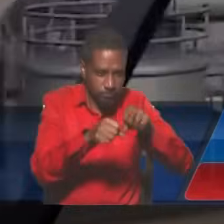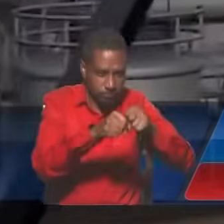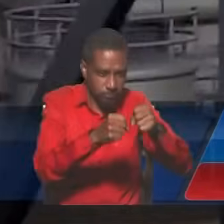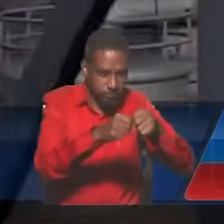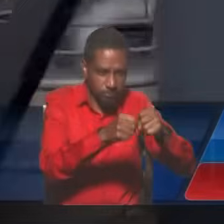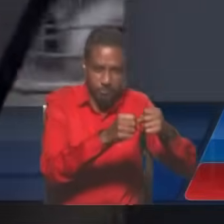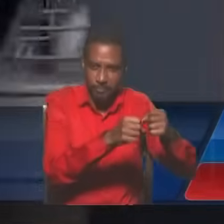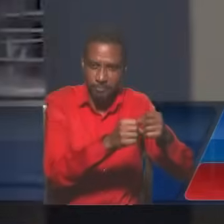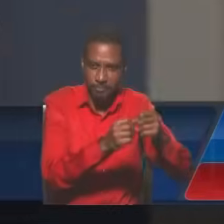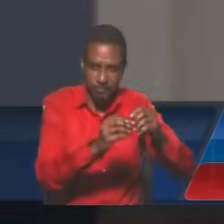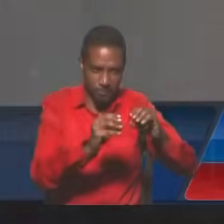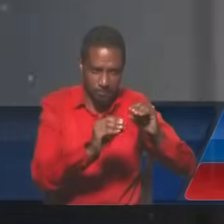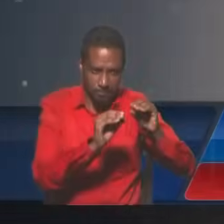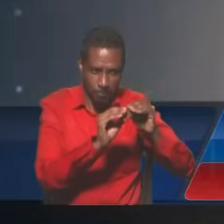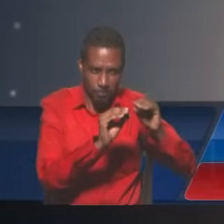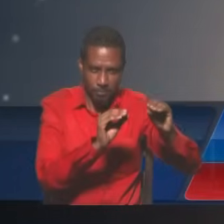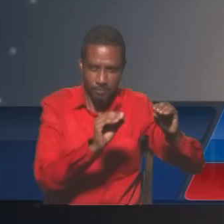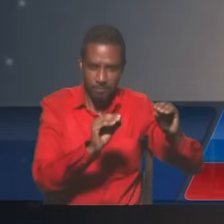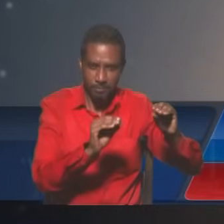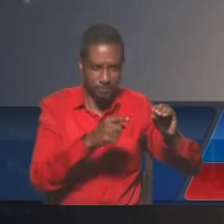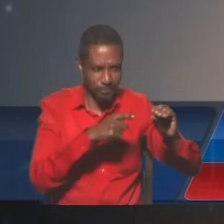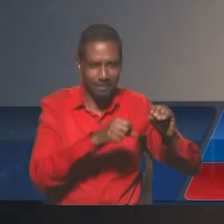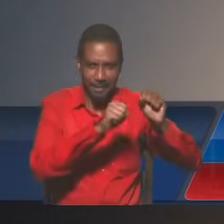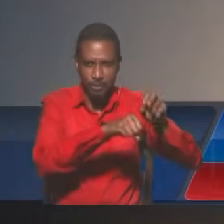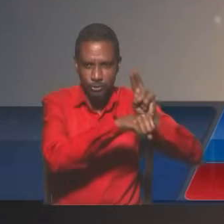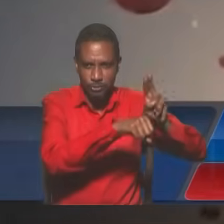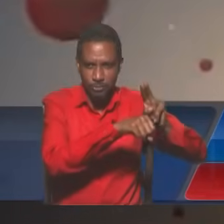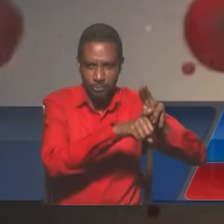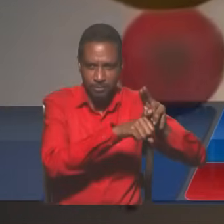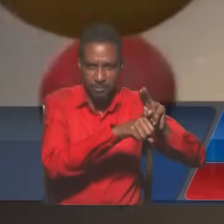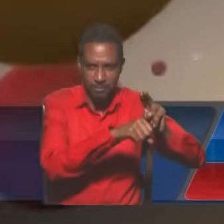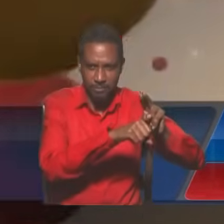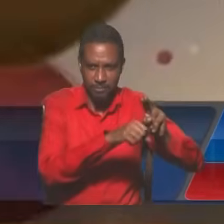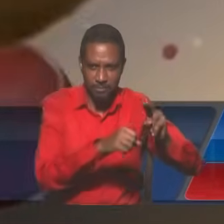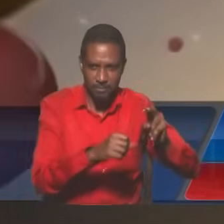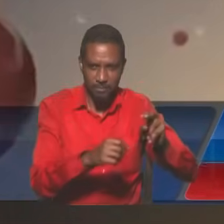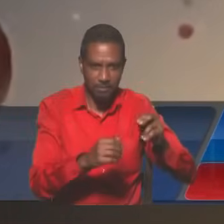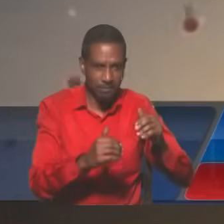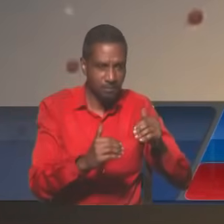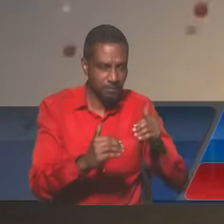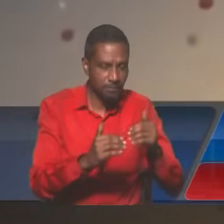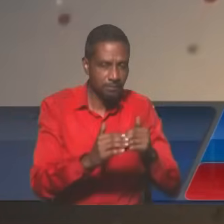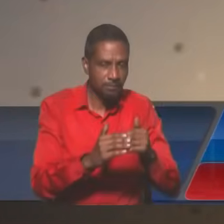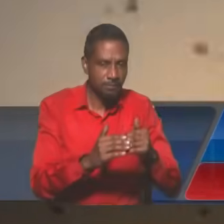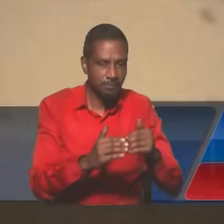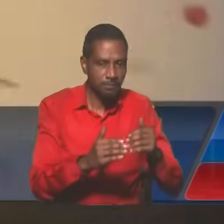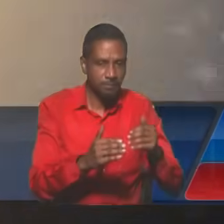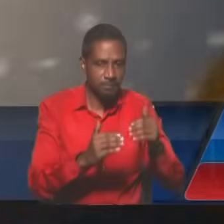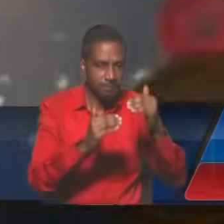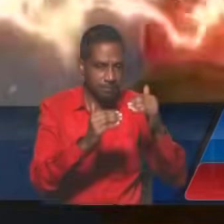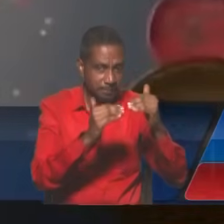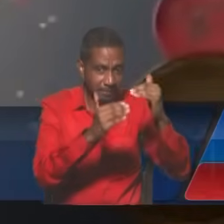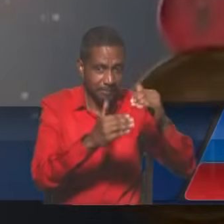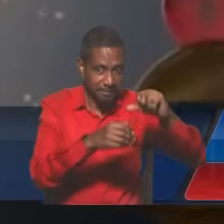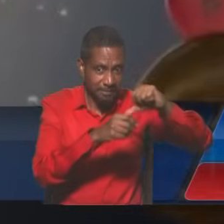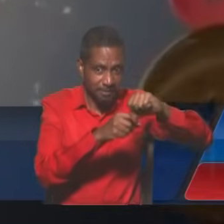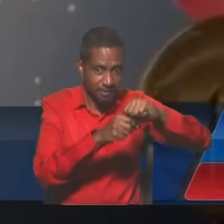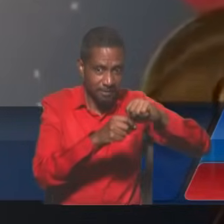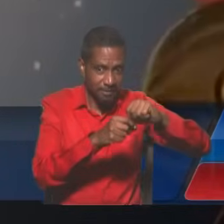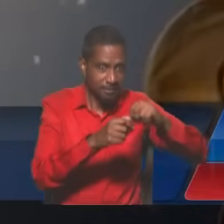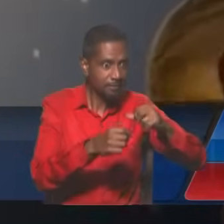more useful ones. At this stage, high-octane gasoline, also referred to as premium gasoline, is